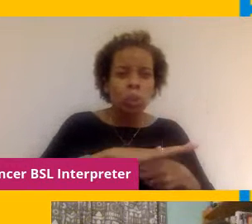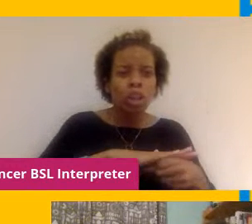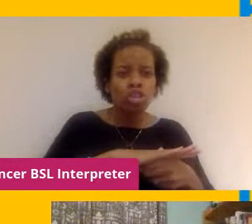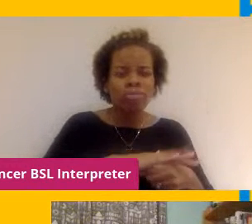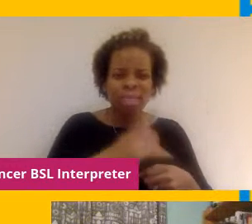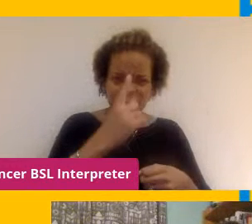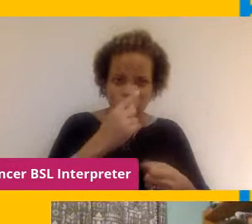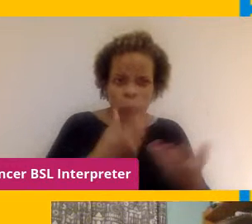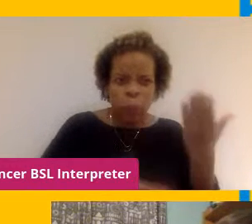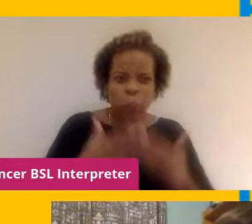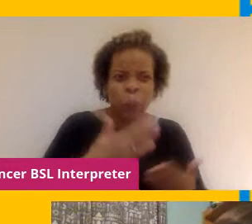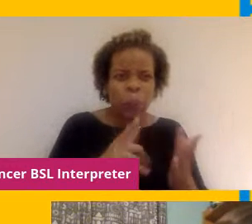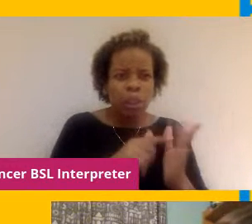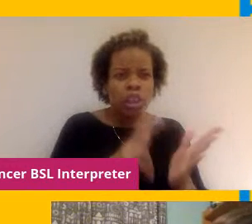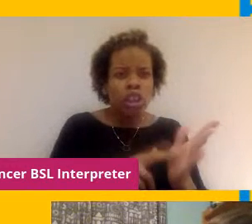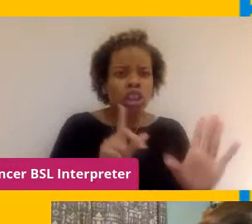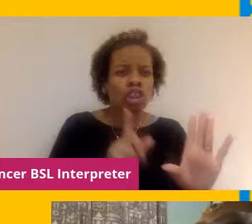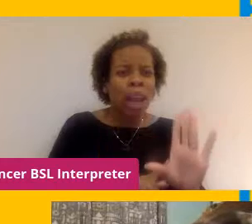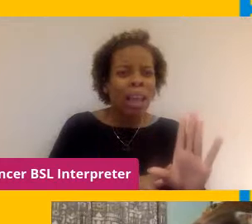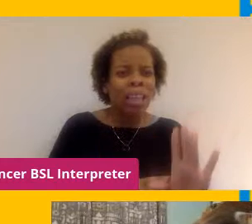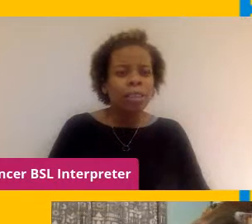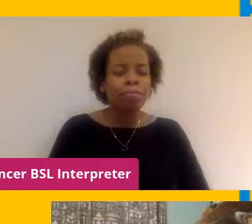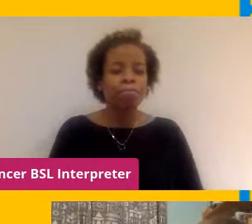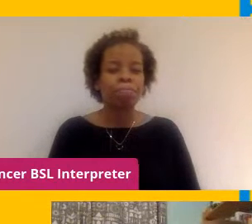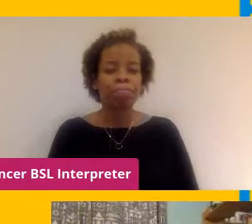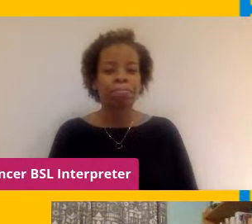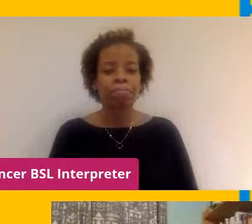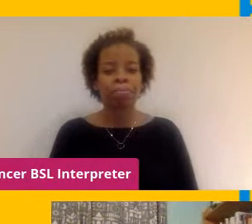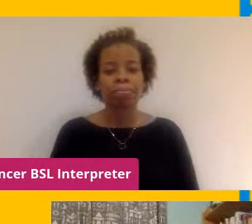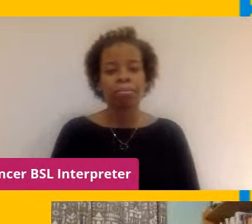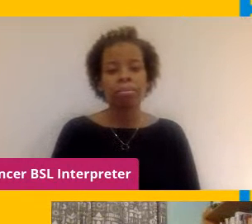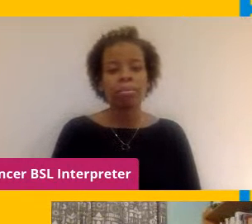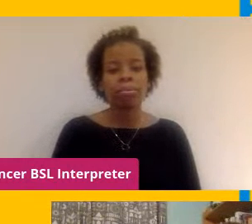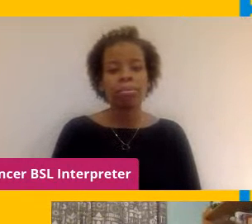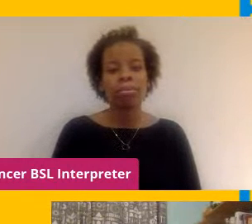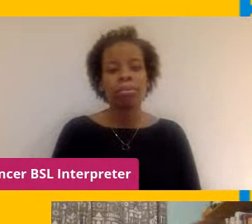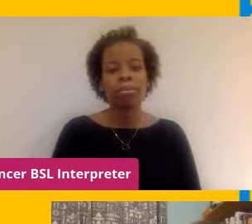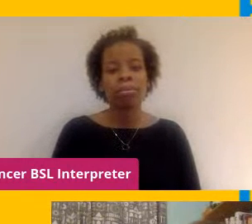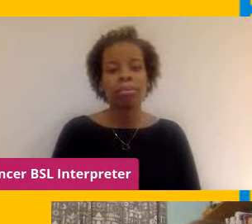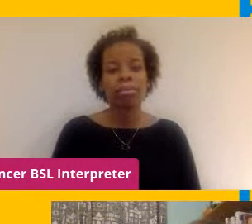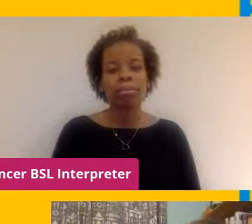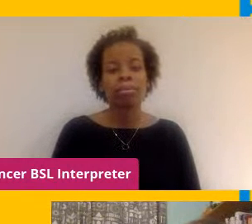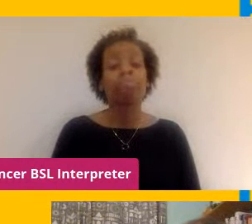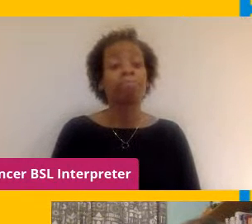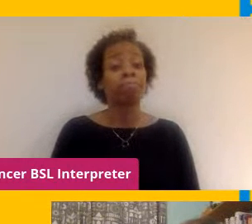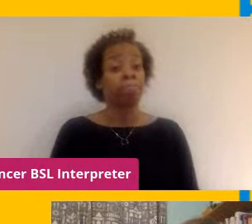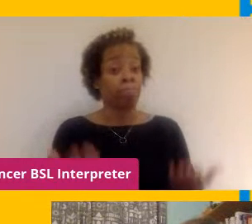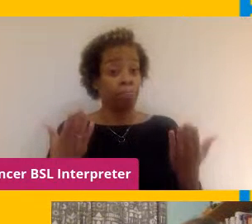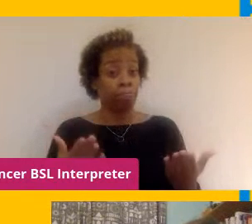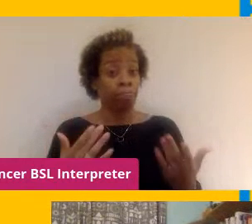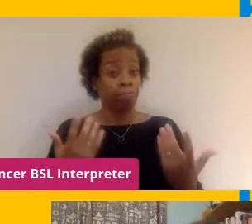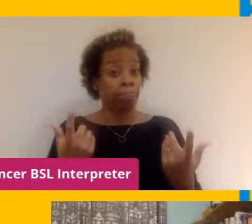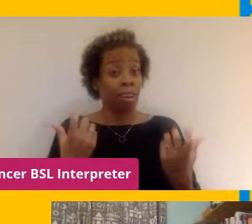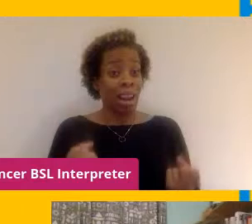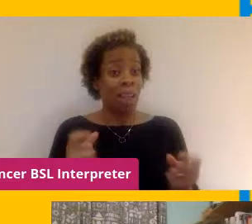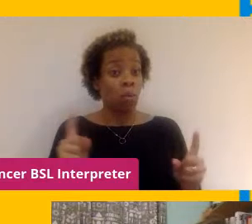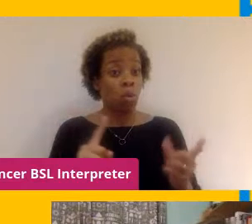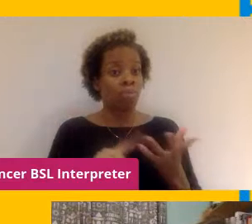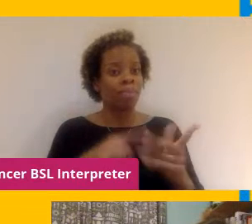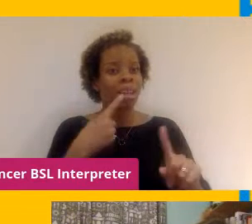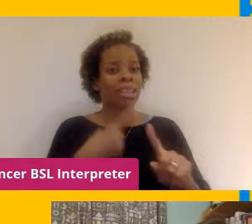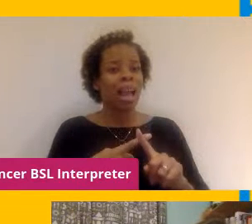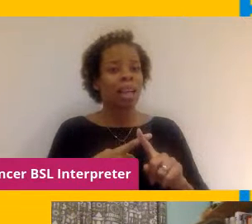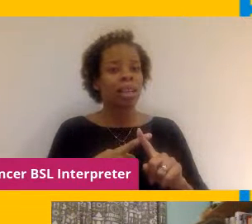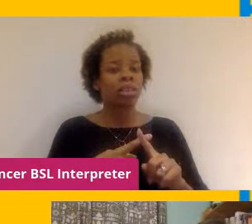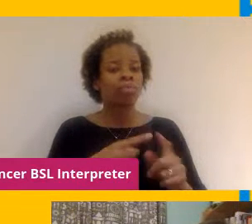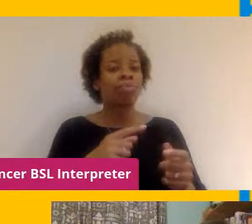take. Yeah, no problem. So actually, you can get tax relief for working from home. And